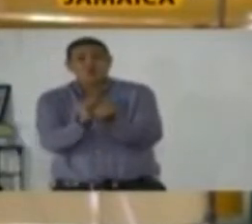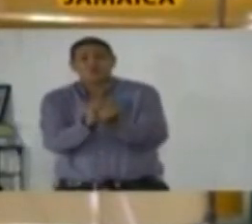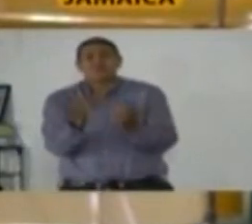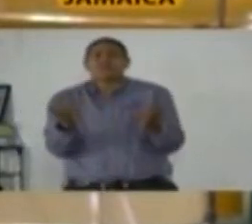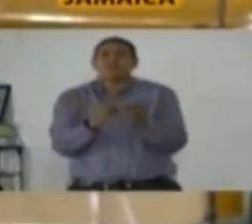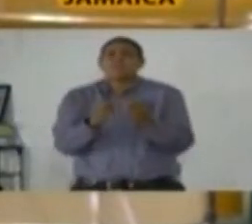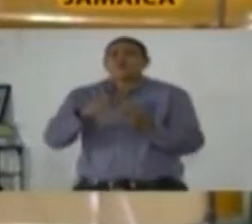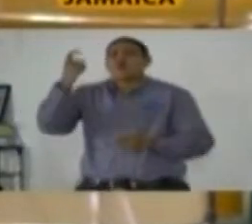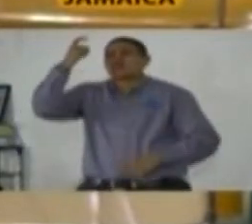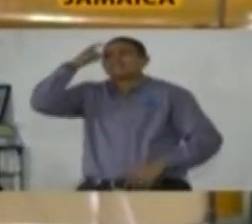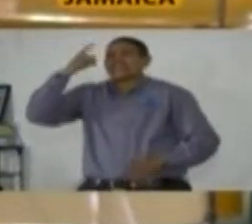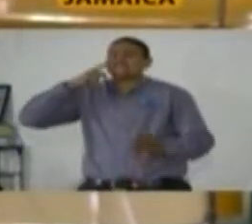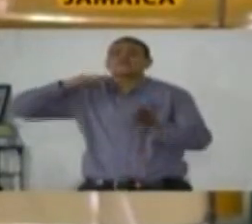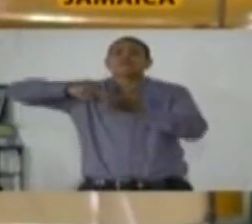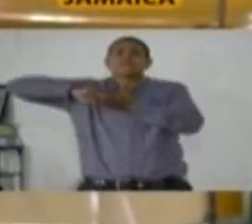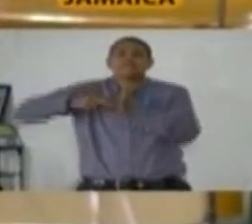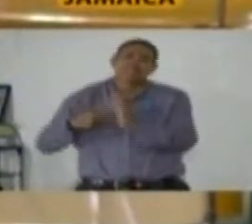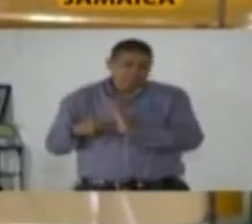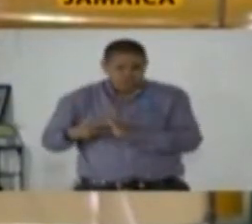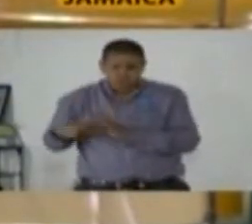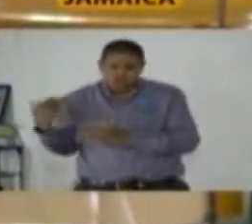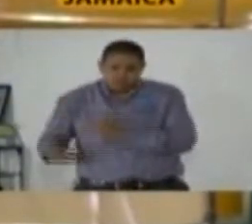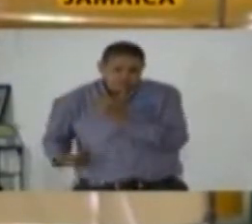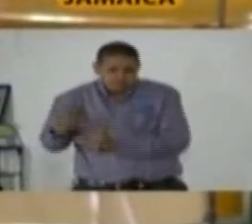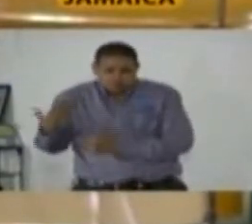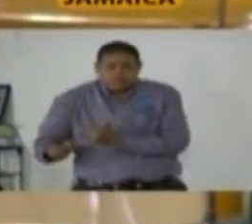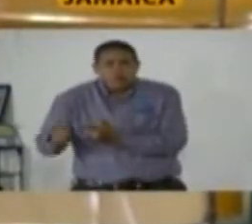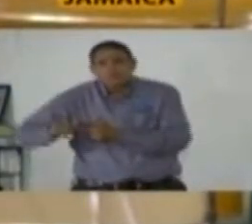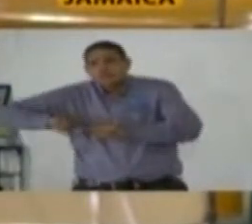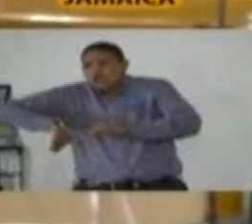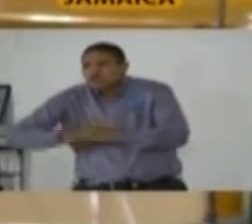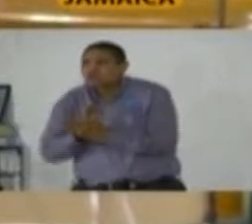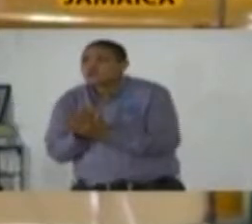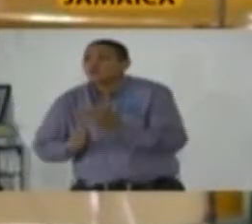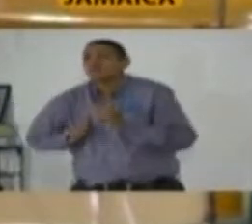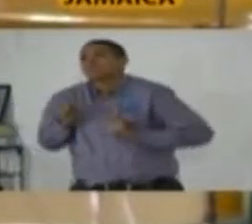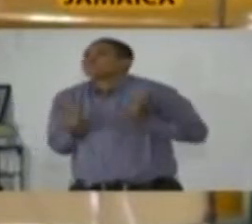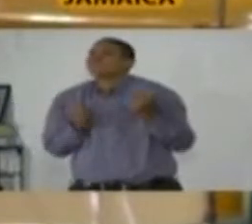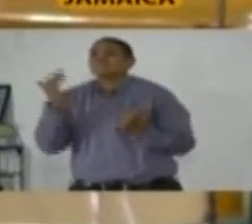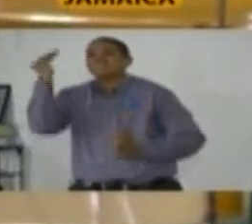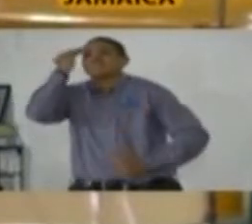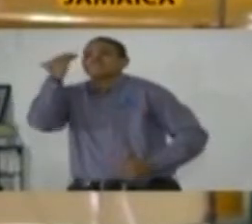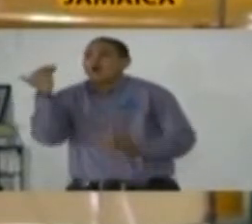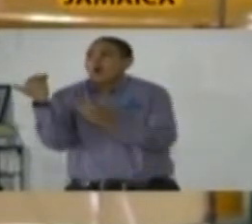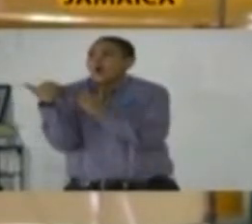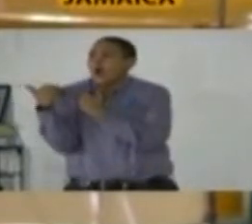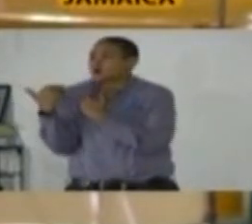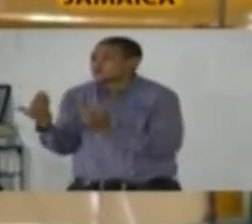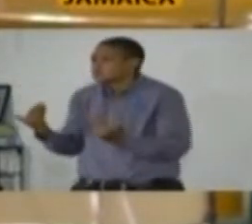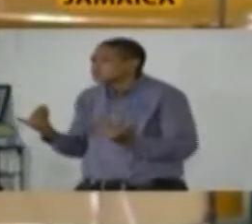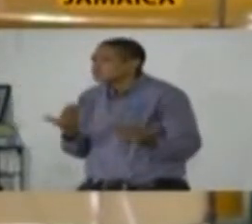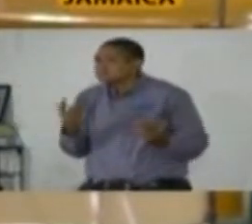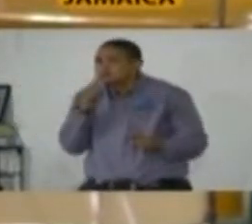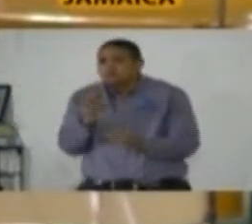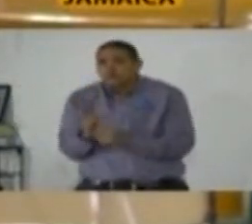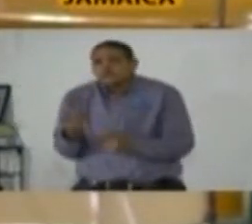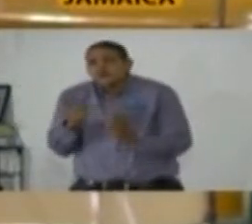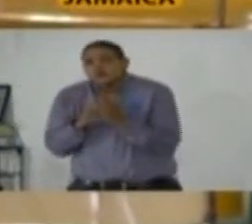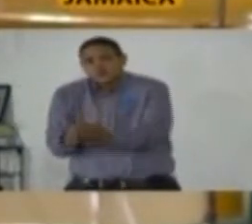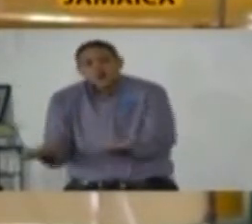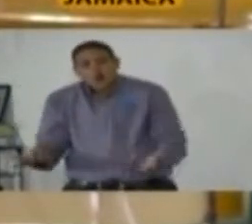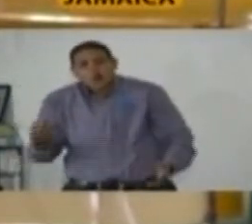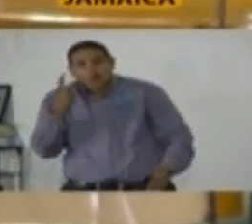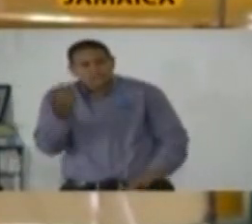of intentionality and a renewed thrust for improved accountability. We will see an increased